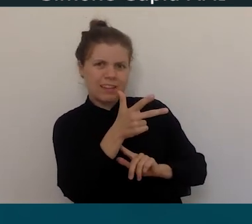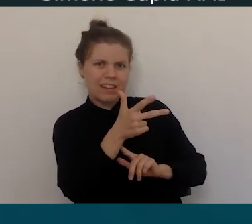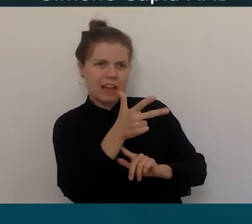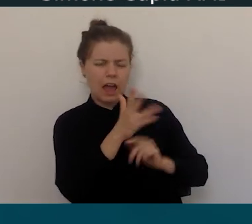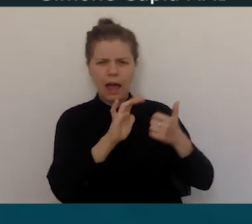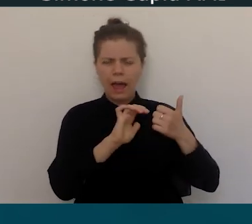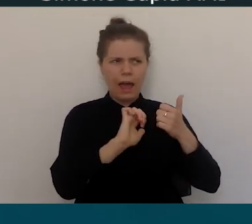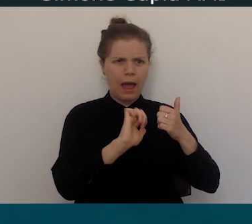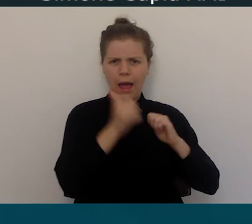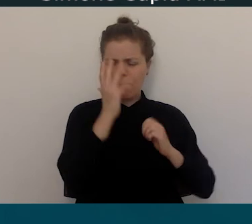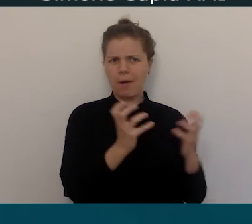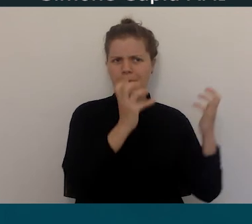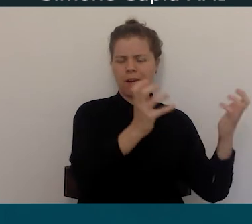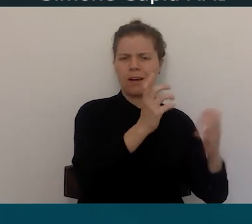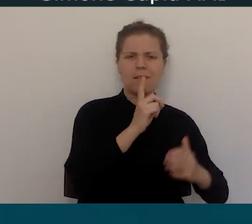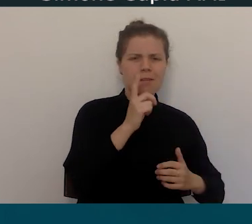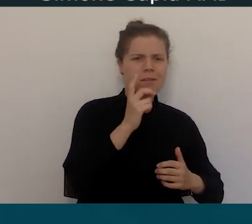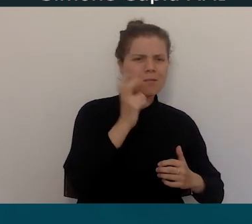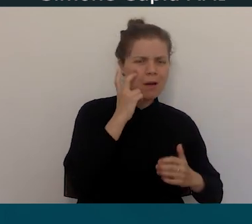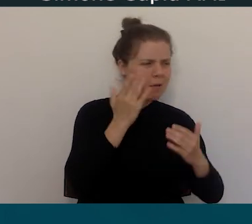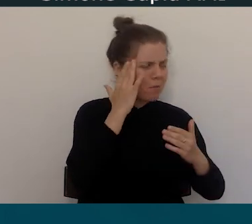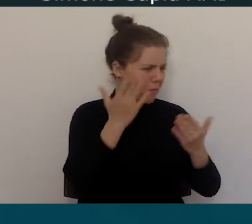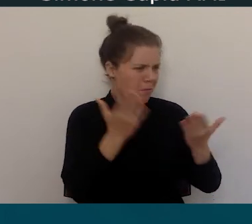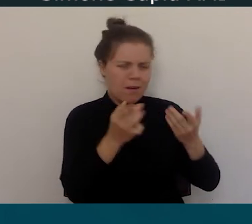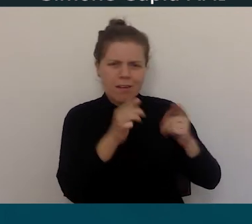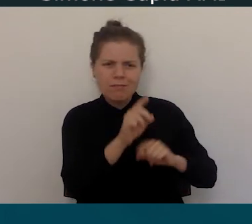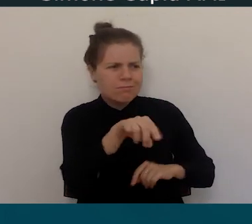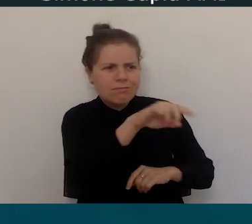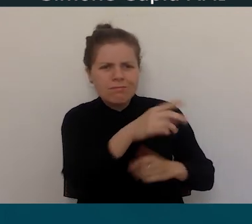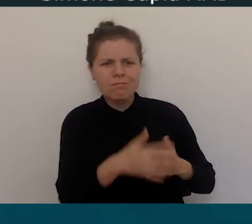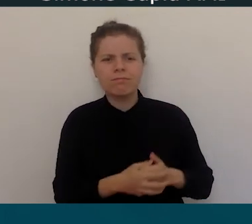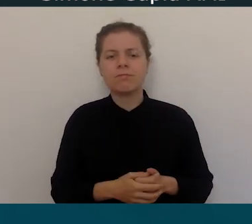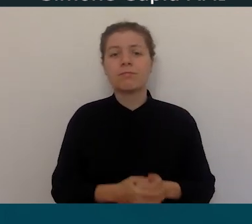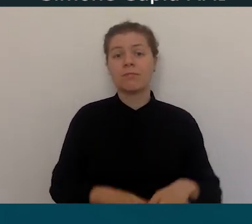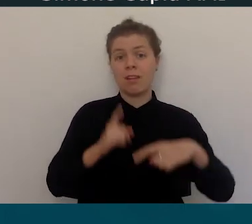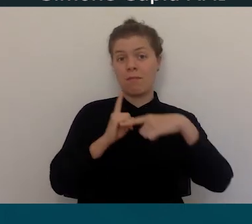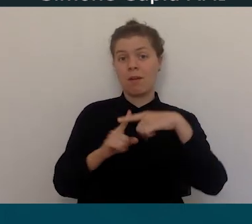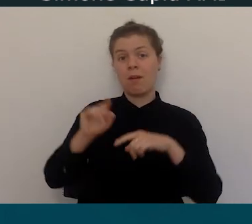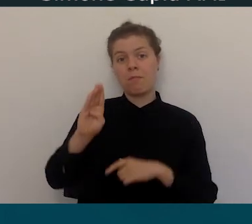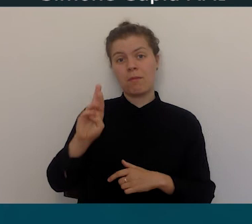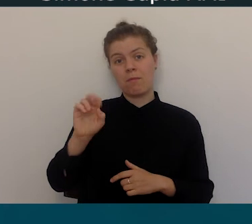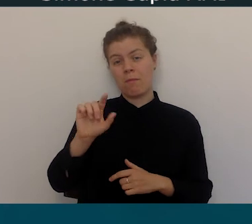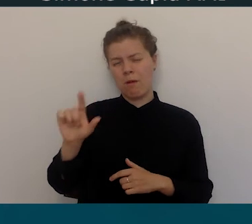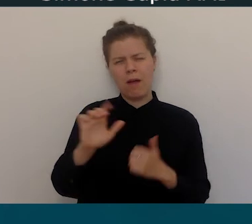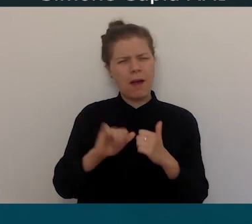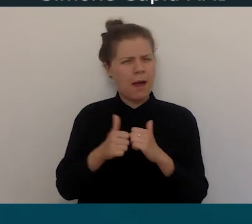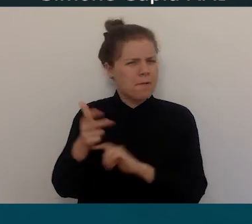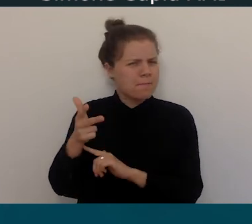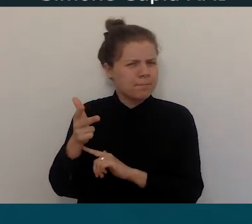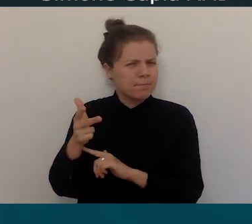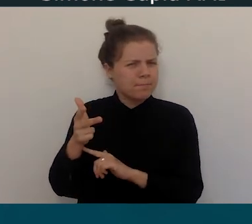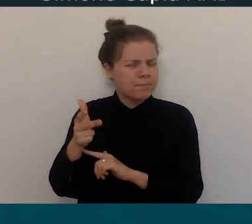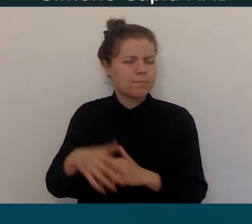the action on ice what is actually taking place? Capturing B-roll. How are you going to